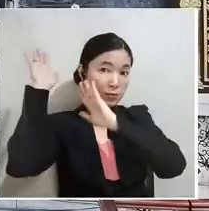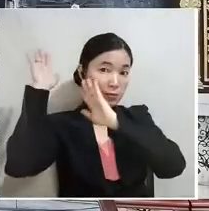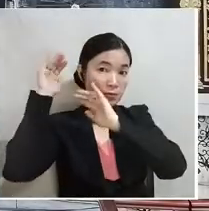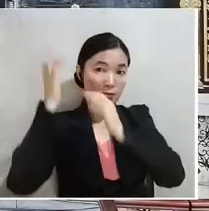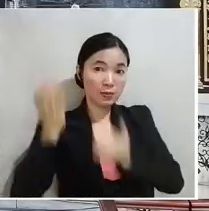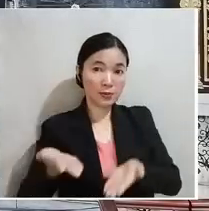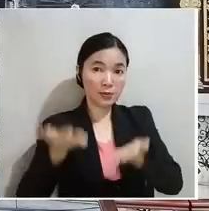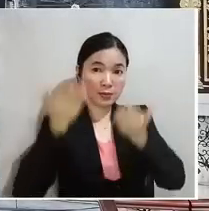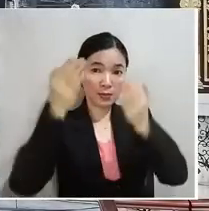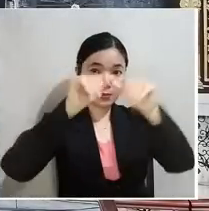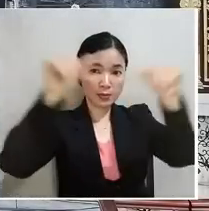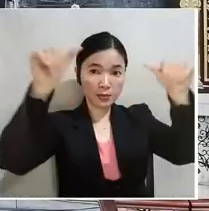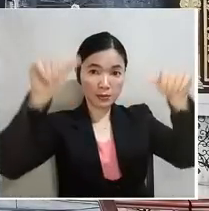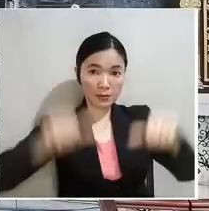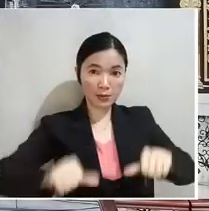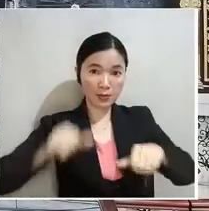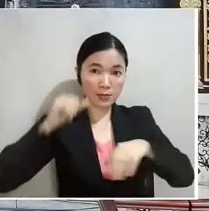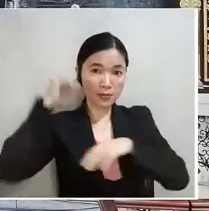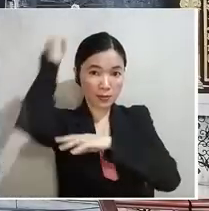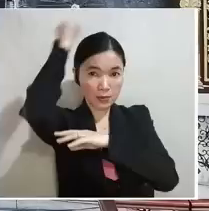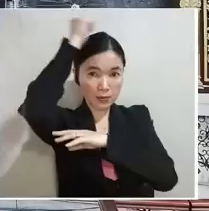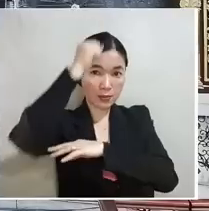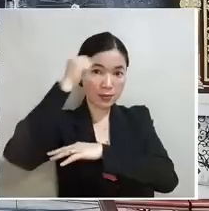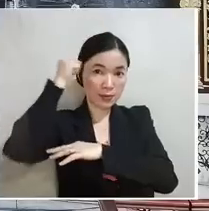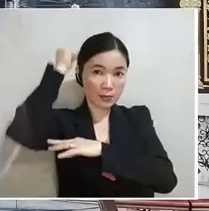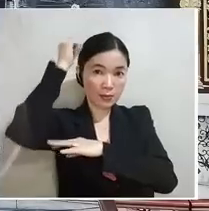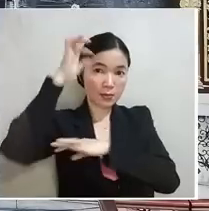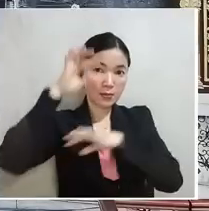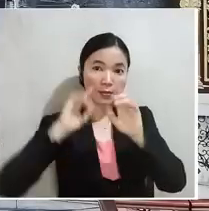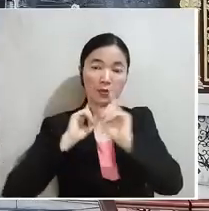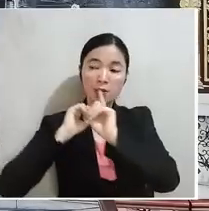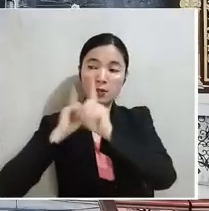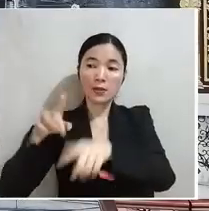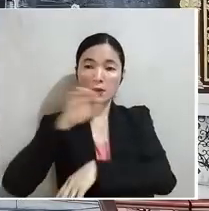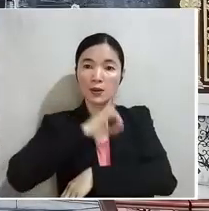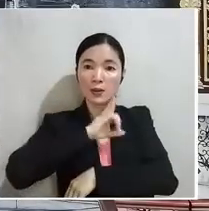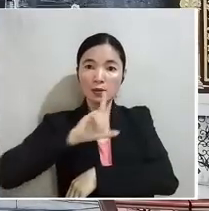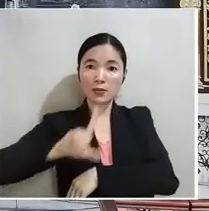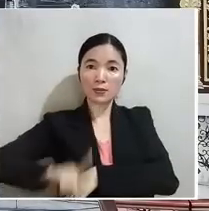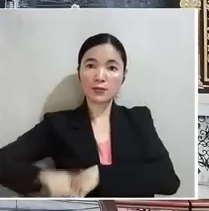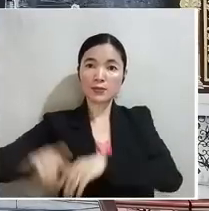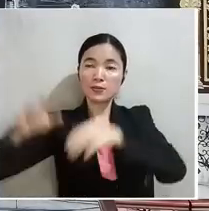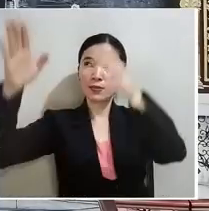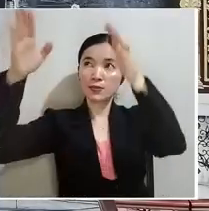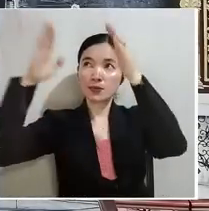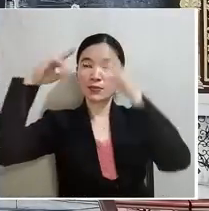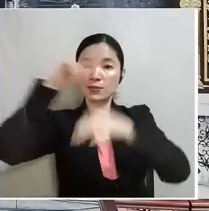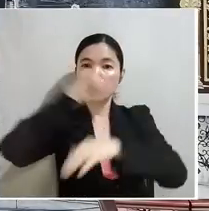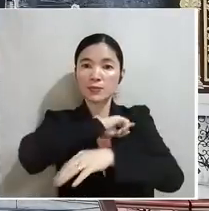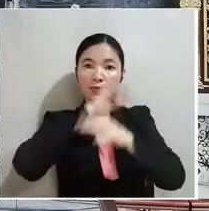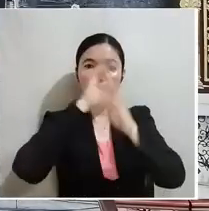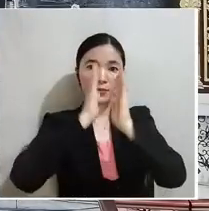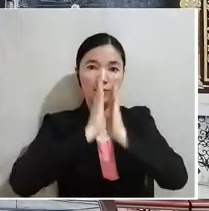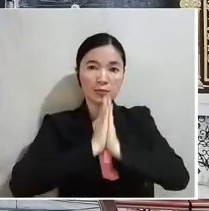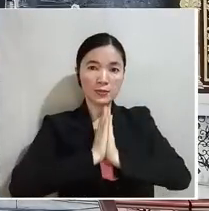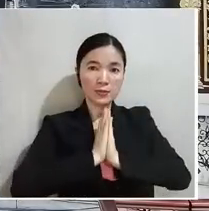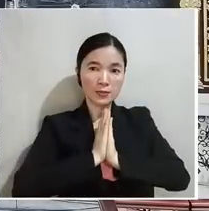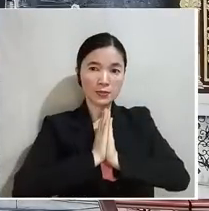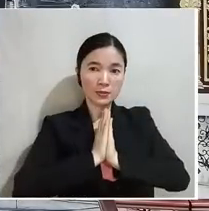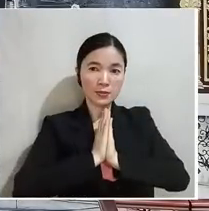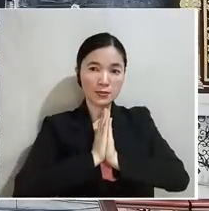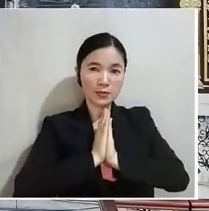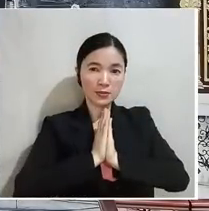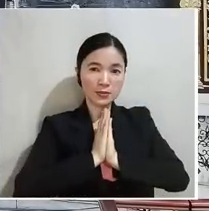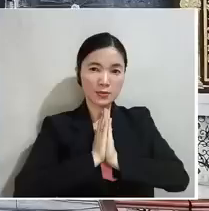to the altar of saints. Let us pray to the Lord. Lord, hear our prayer.